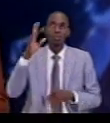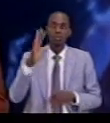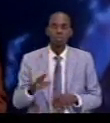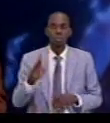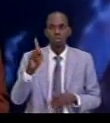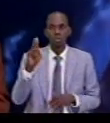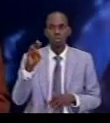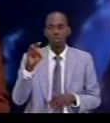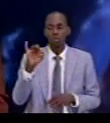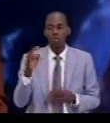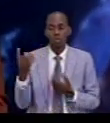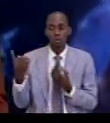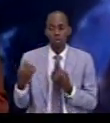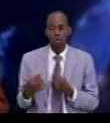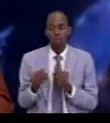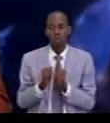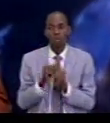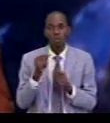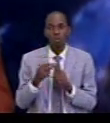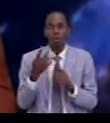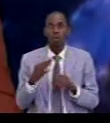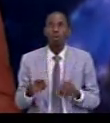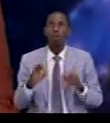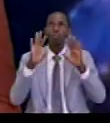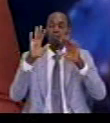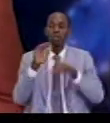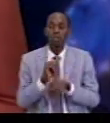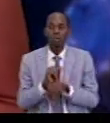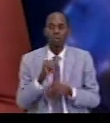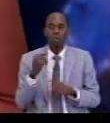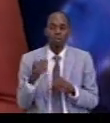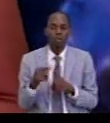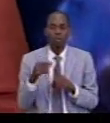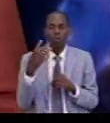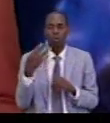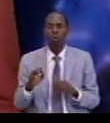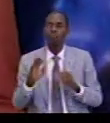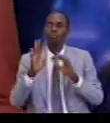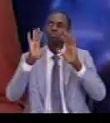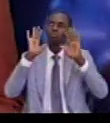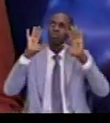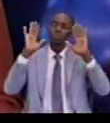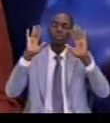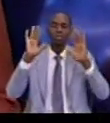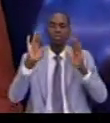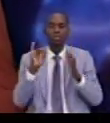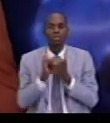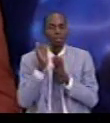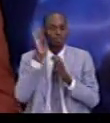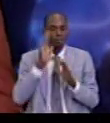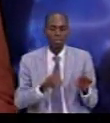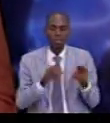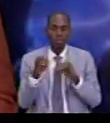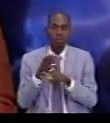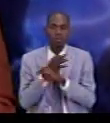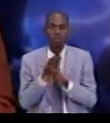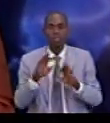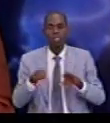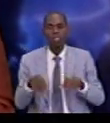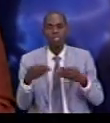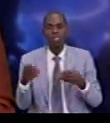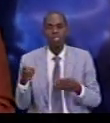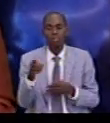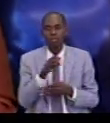with the words of miracle, the words of signs and wonders that will set you free and give you your